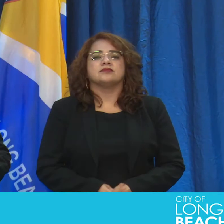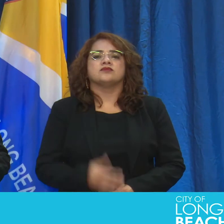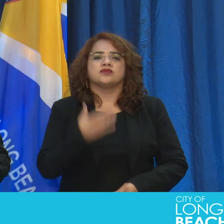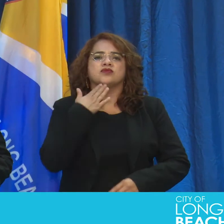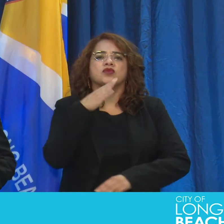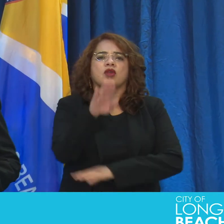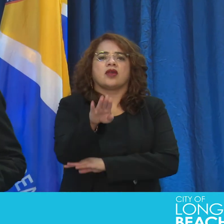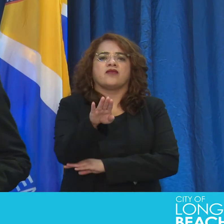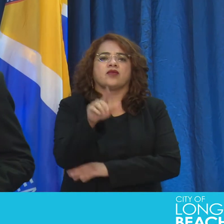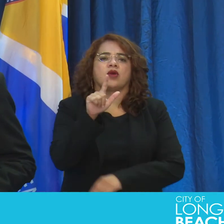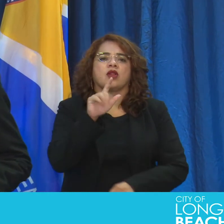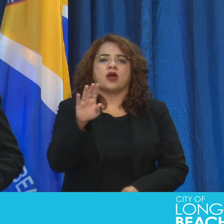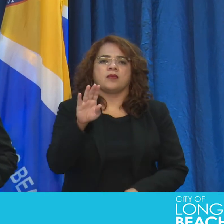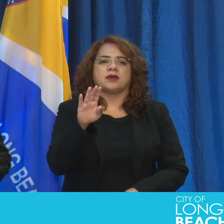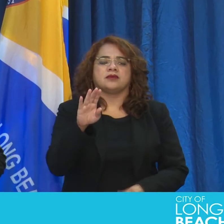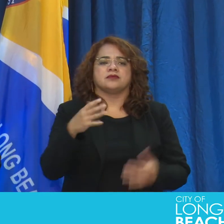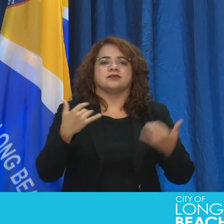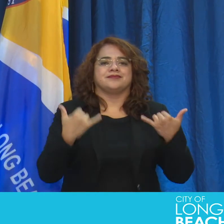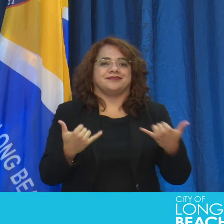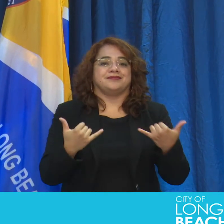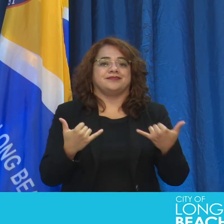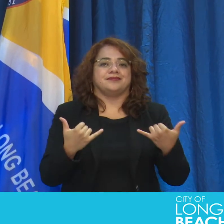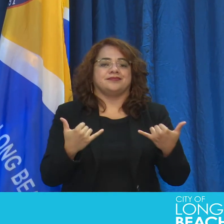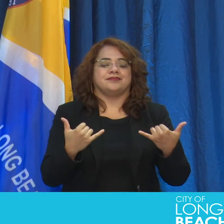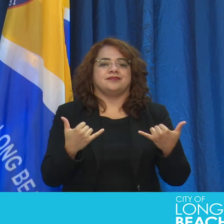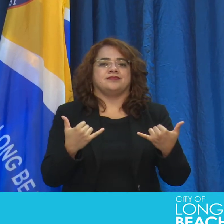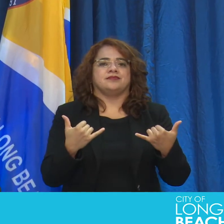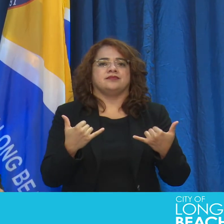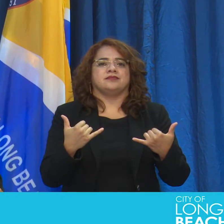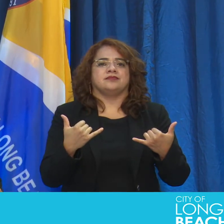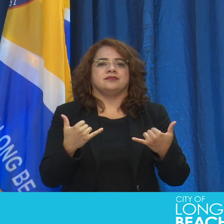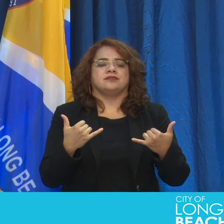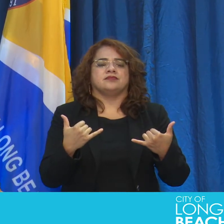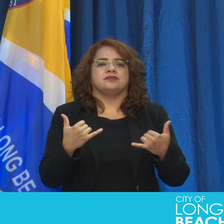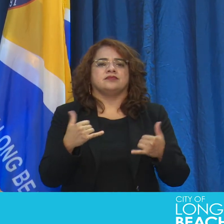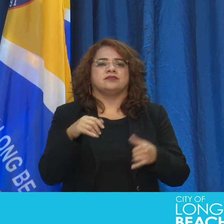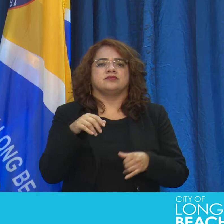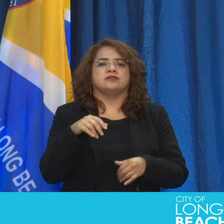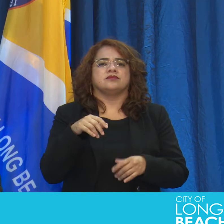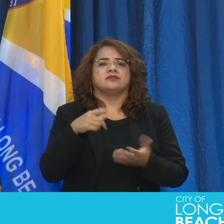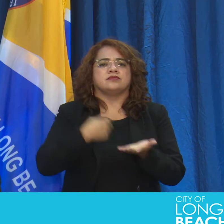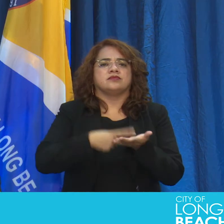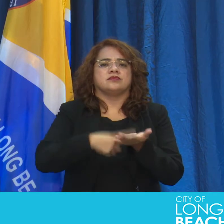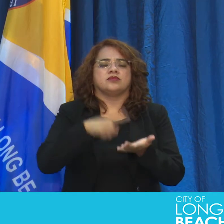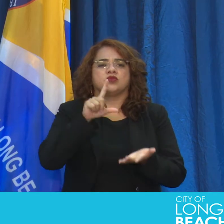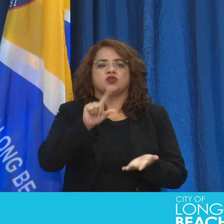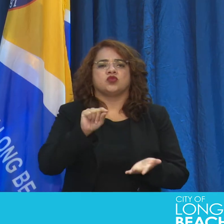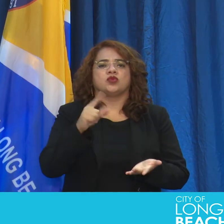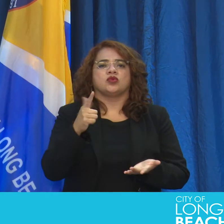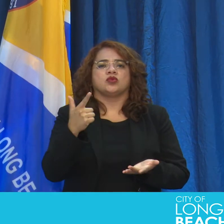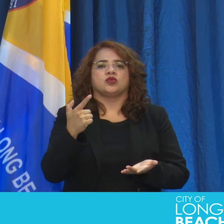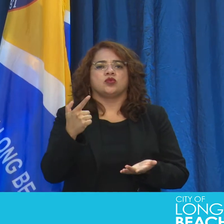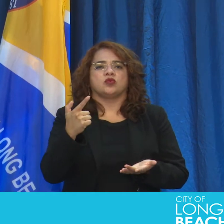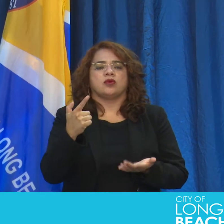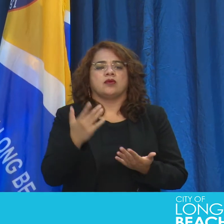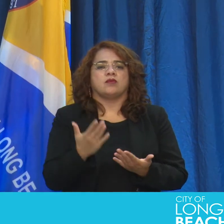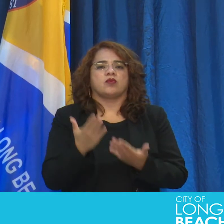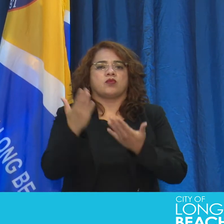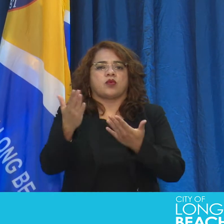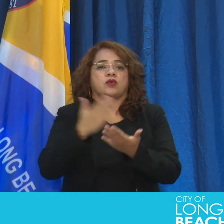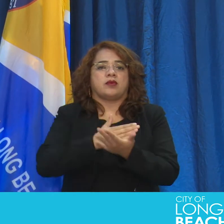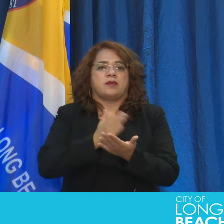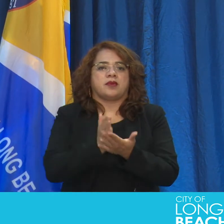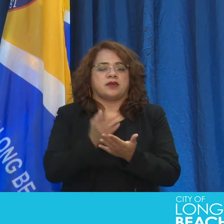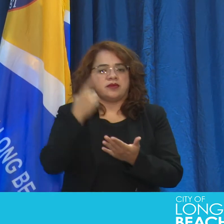Good afternoon, Long Beach. Today, of course, we are presenting the 2021 proposed budget for the City of Long Beach. I'll be